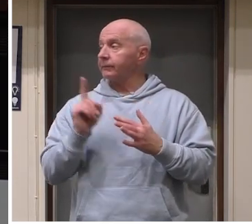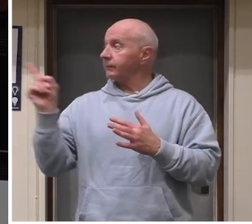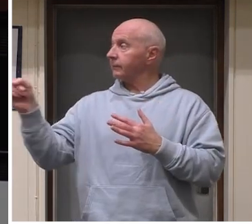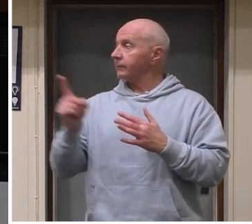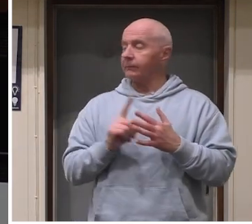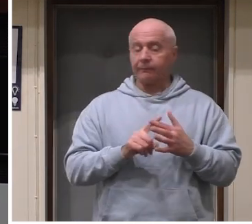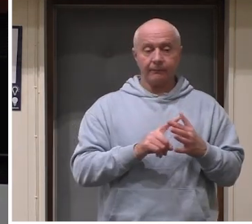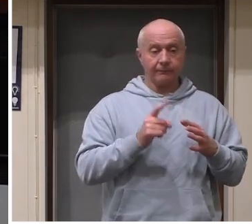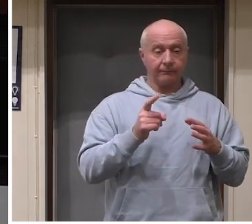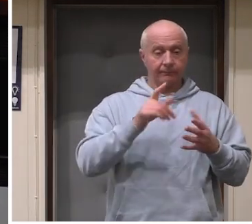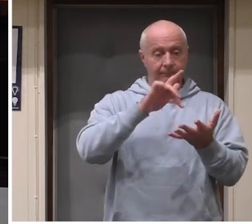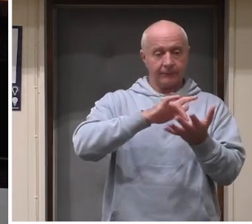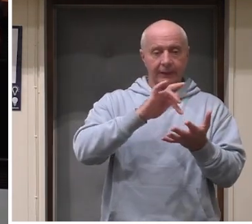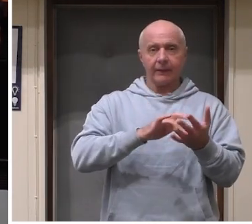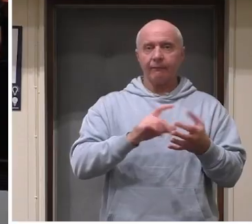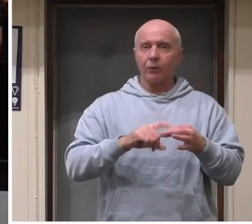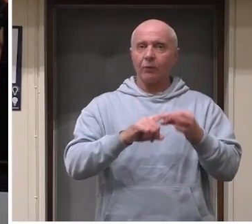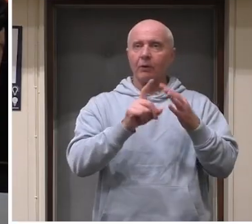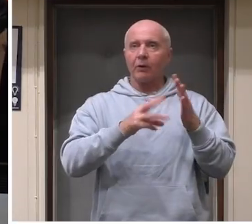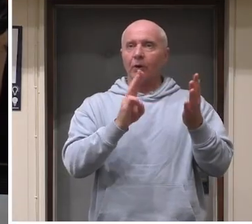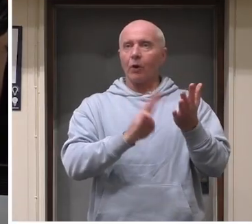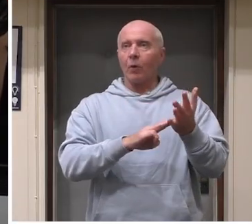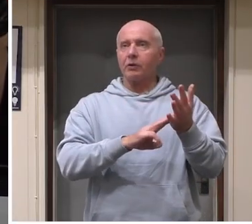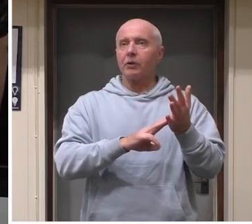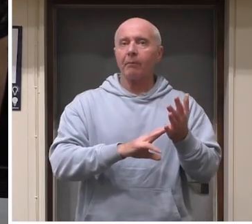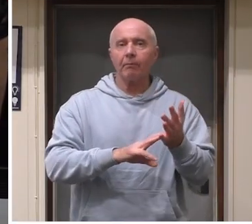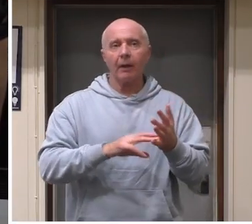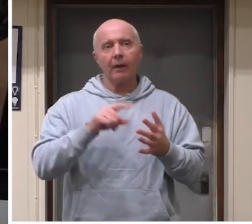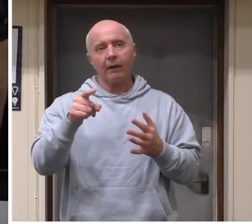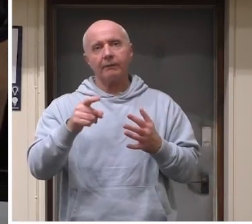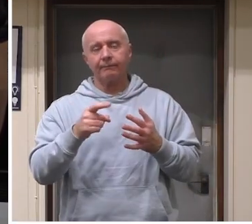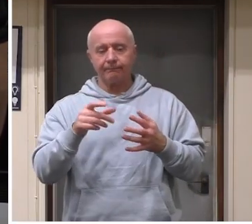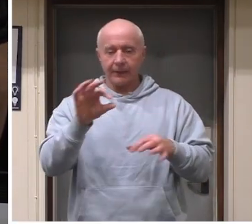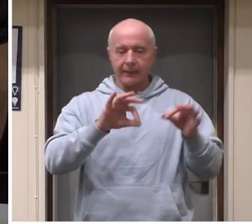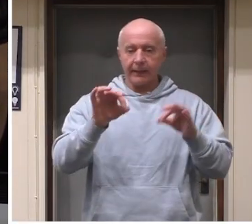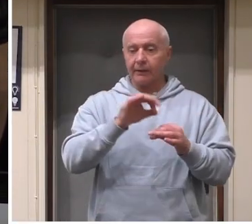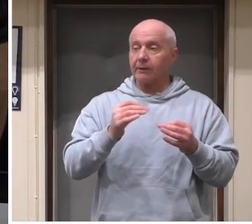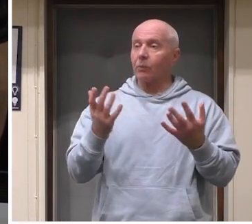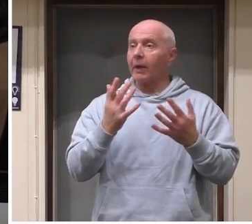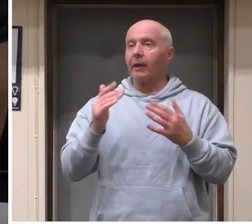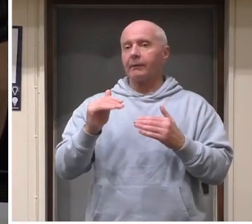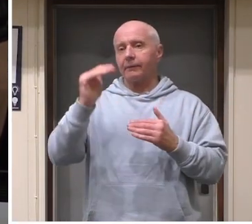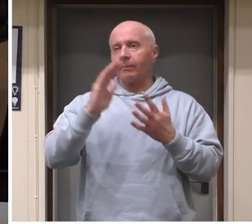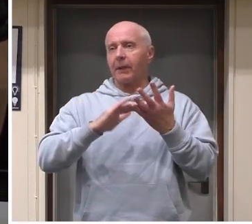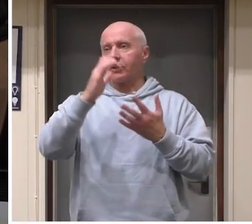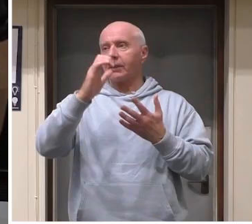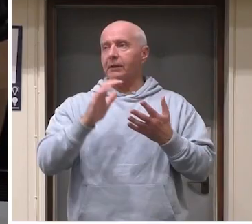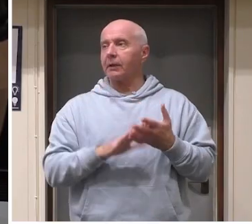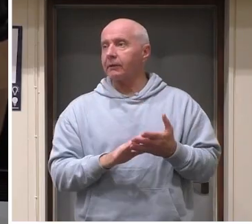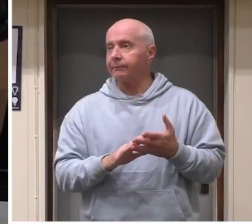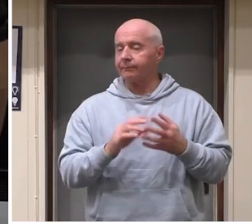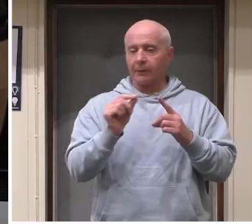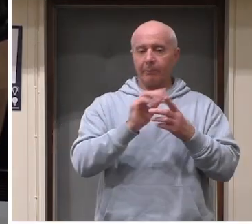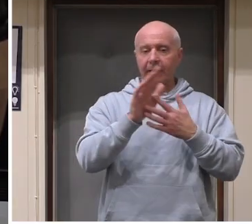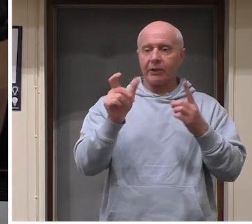of the Centre for Quantum Science and Engineering up the road at the University of Manchester. He was awarded a PhD from the Max Planck Institute, no